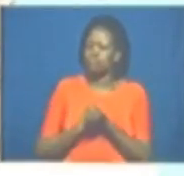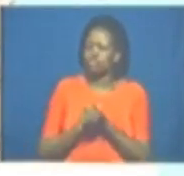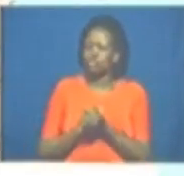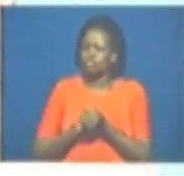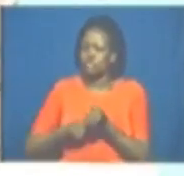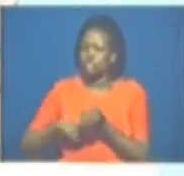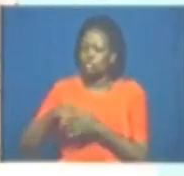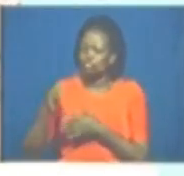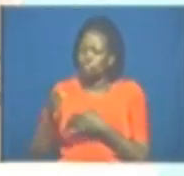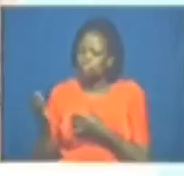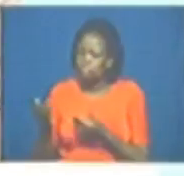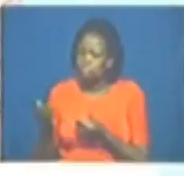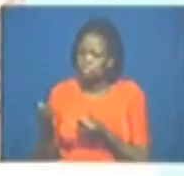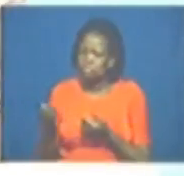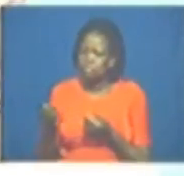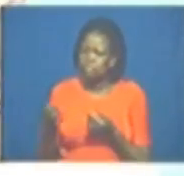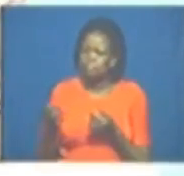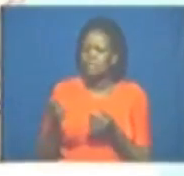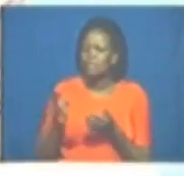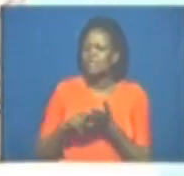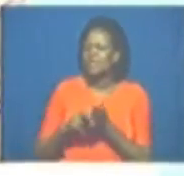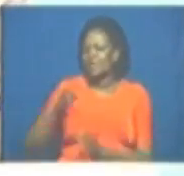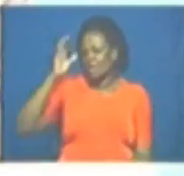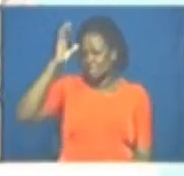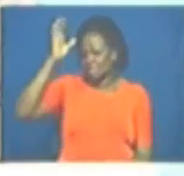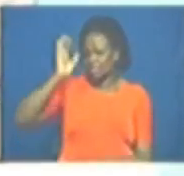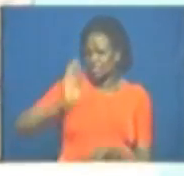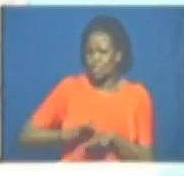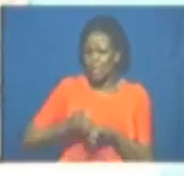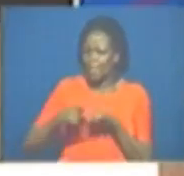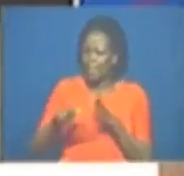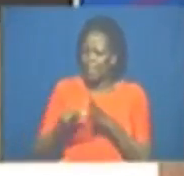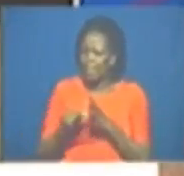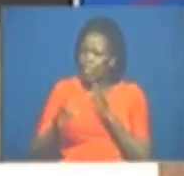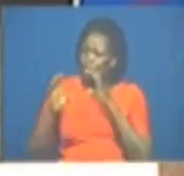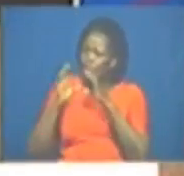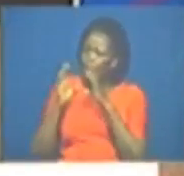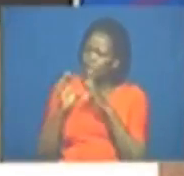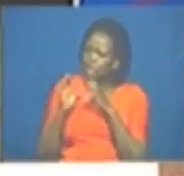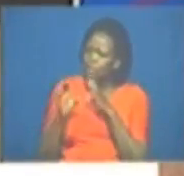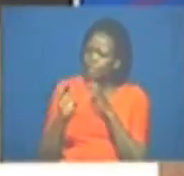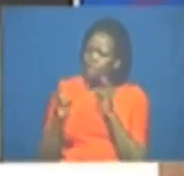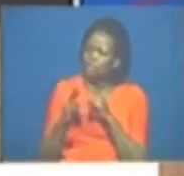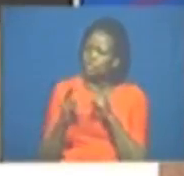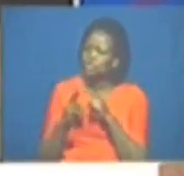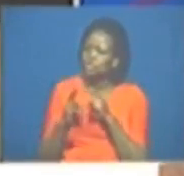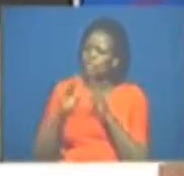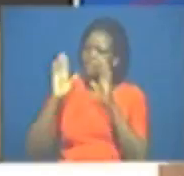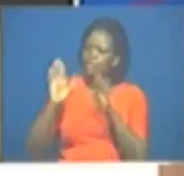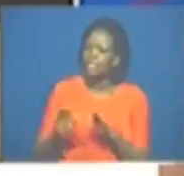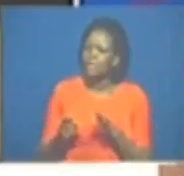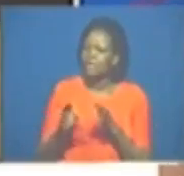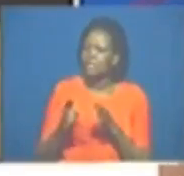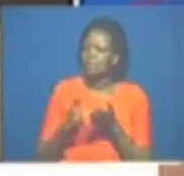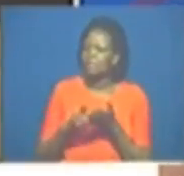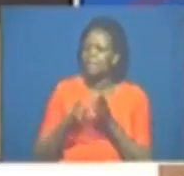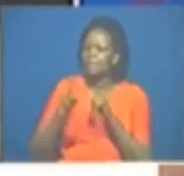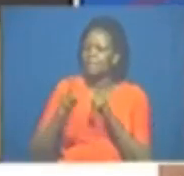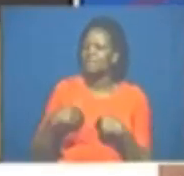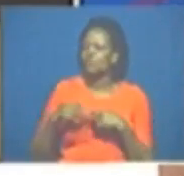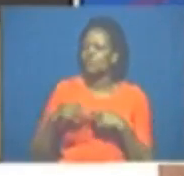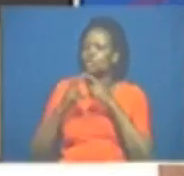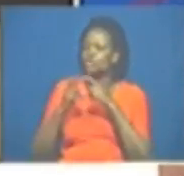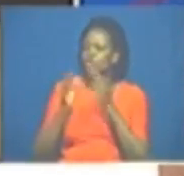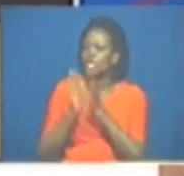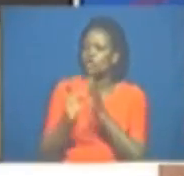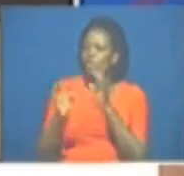very good. And so it was lack of communication. The communication, and the consultation. Okay. Because there should be consultation. And you see, some of